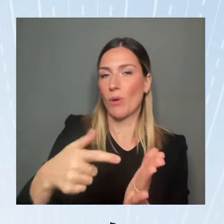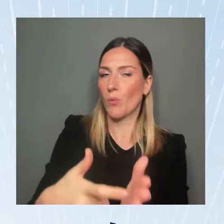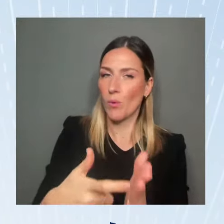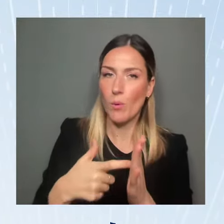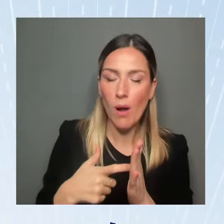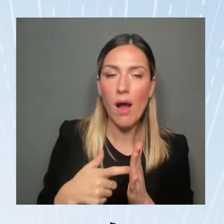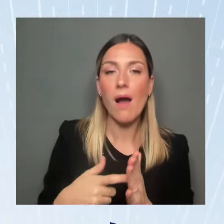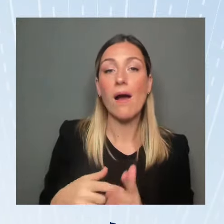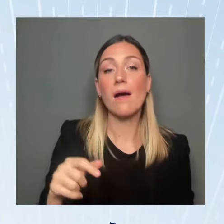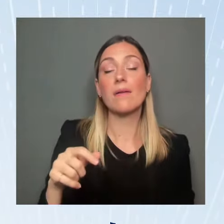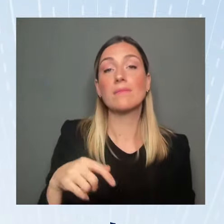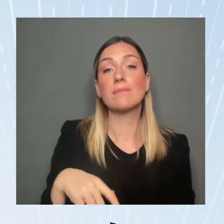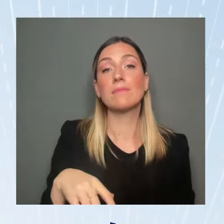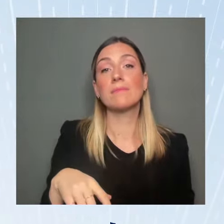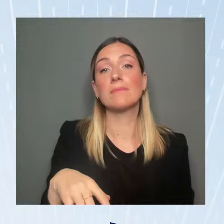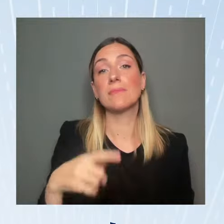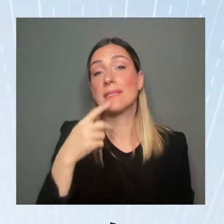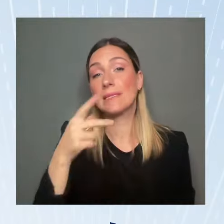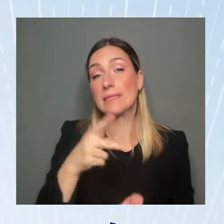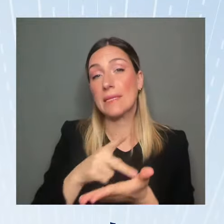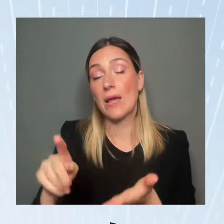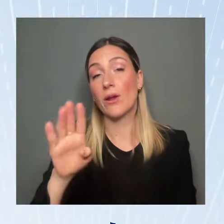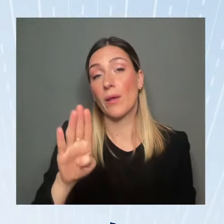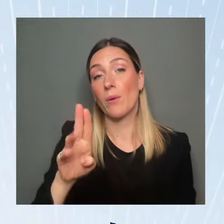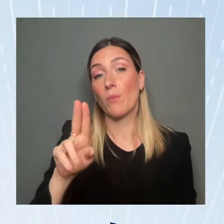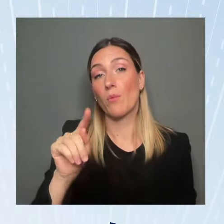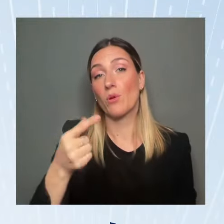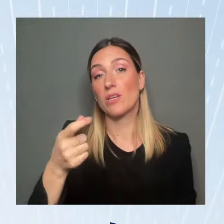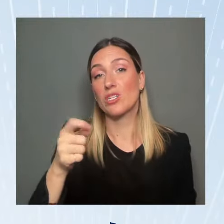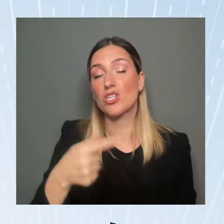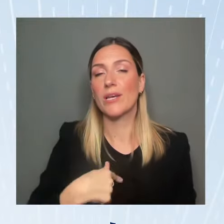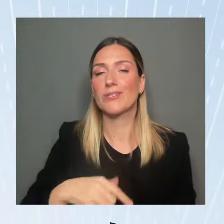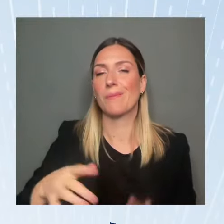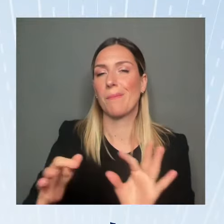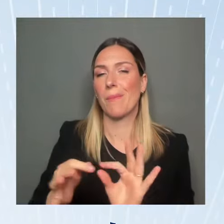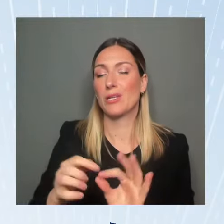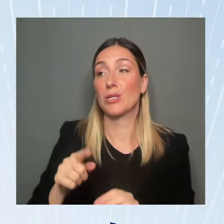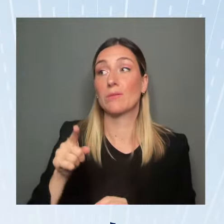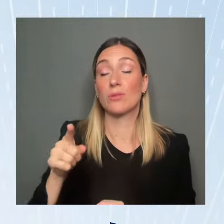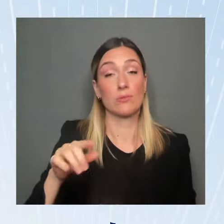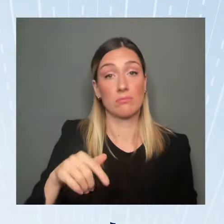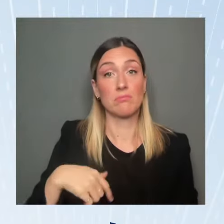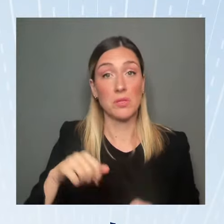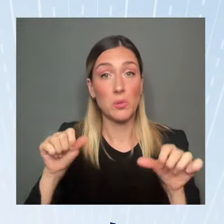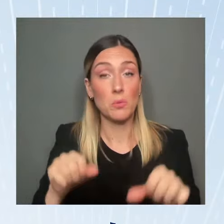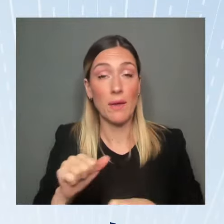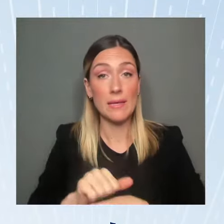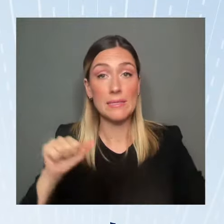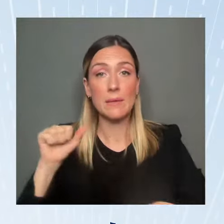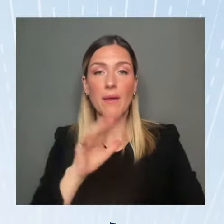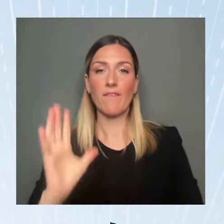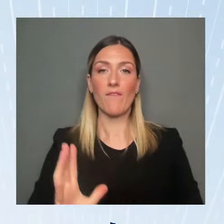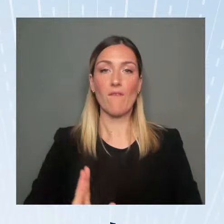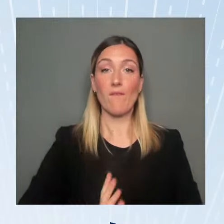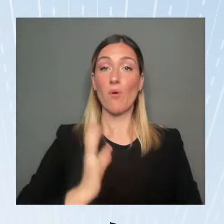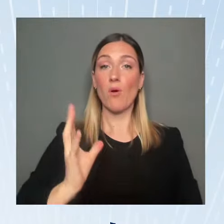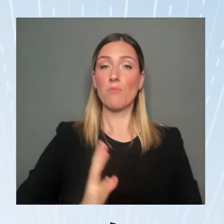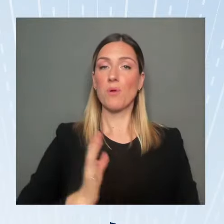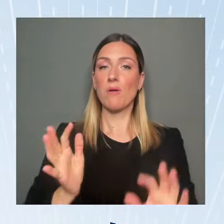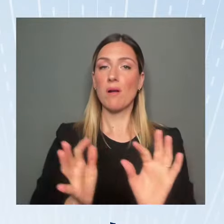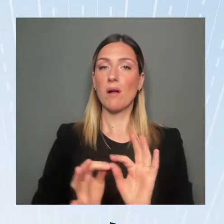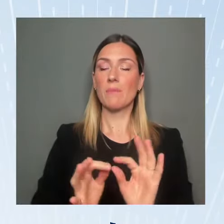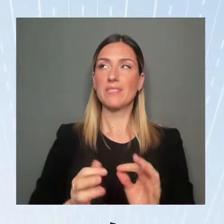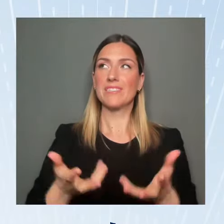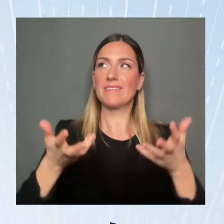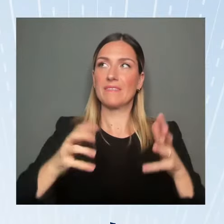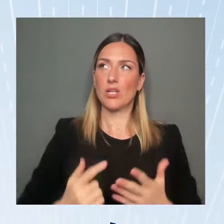mentioned before, you're certainly welcome. In fact, we encourage you to submit formal comments after you've had a chance to